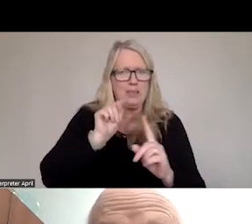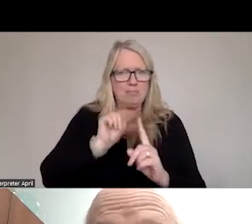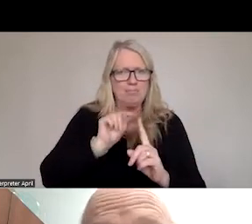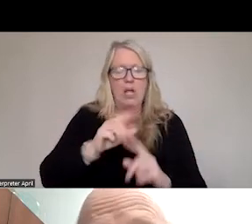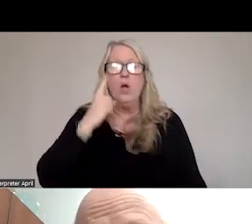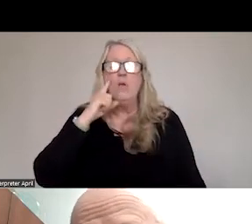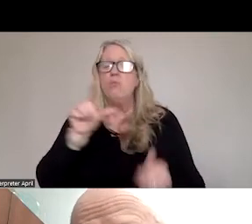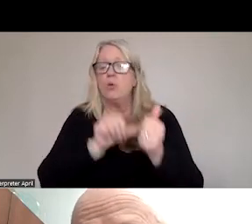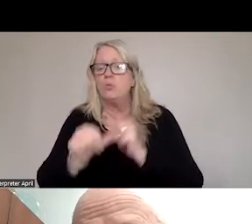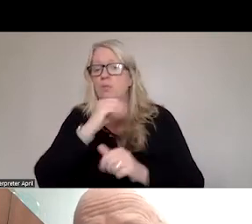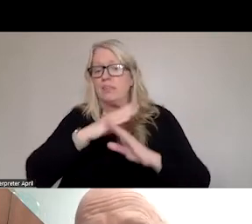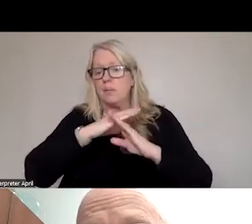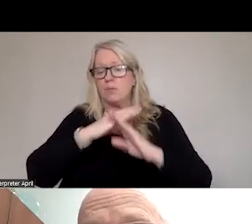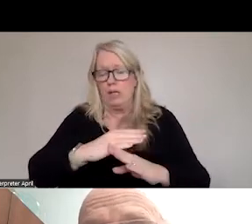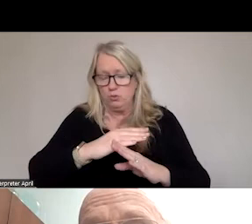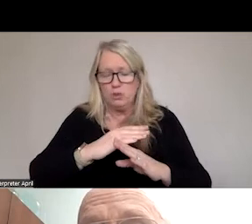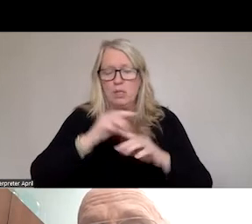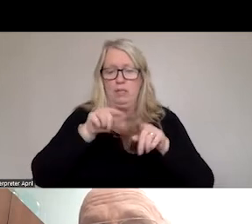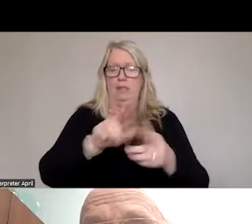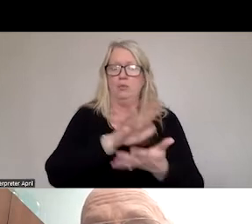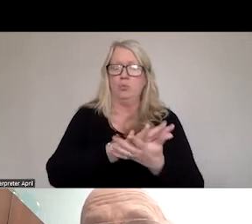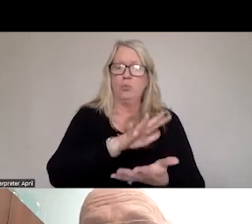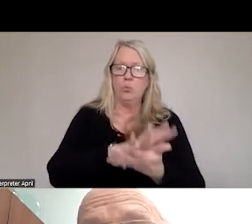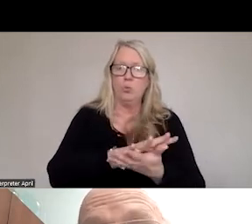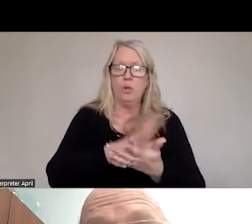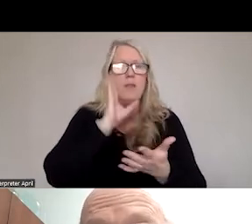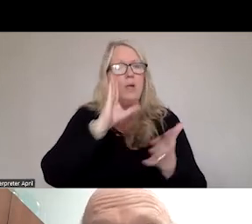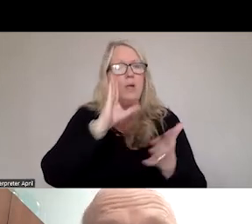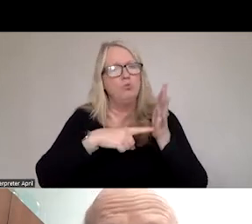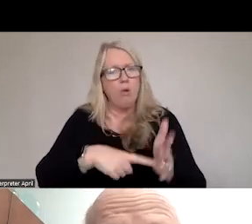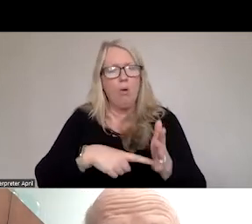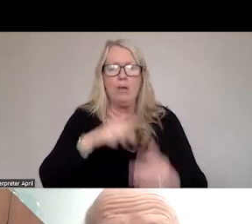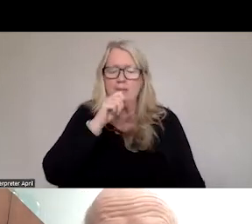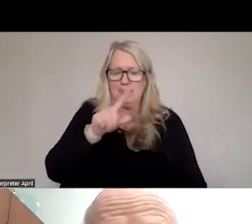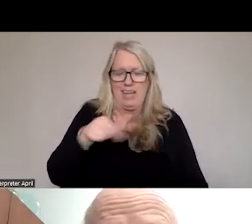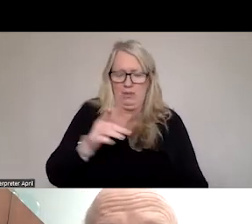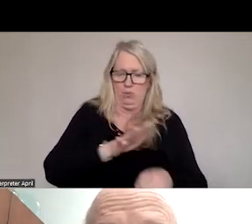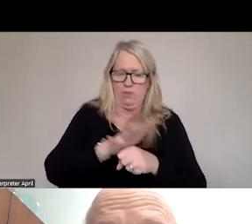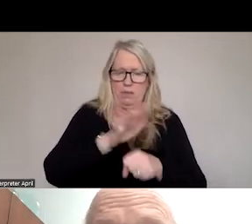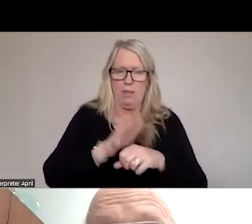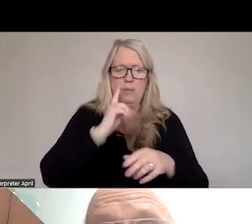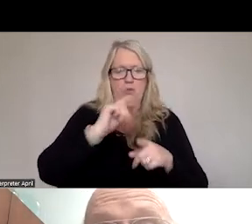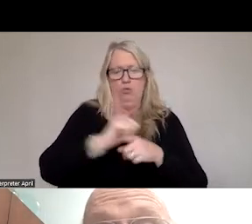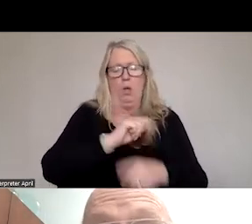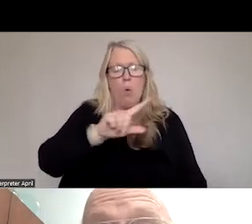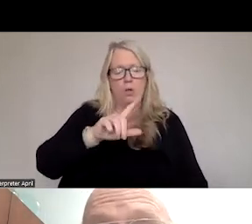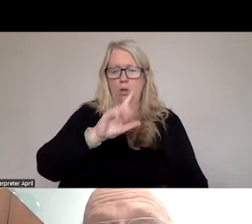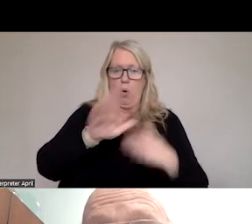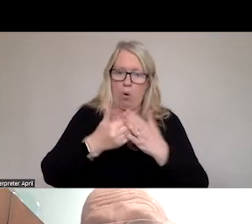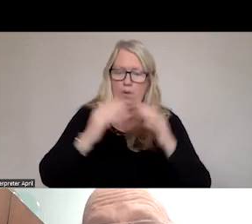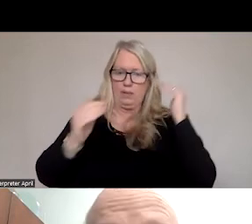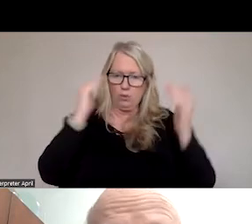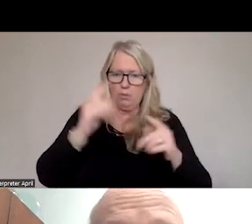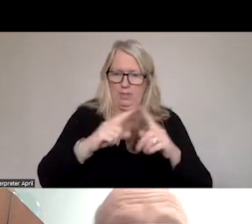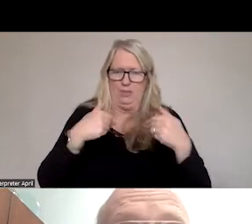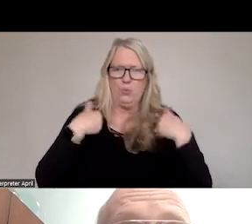suicide prevention, for example, in schools, shows, for example, it's not sufficient to just train all the adults. The youth have to